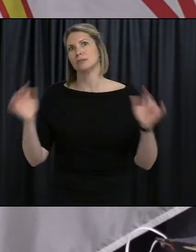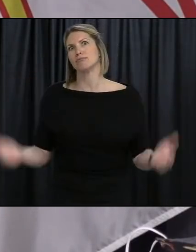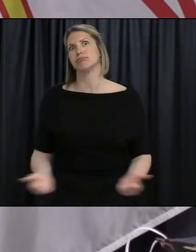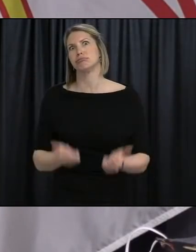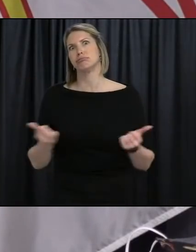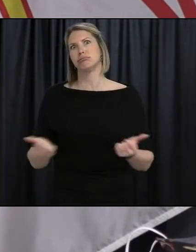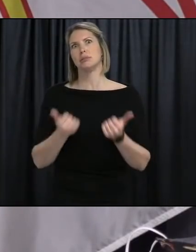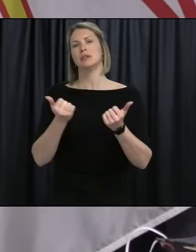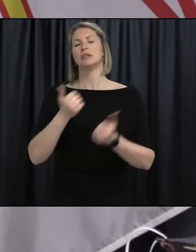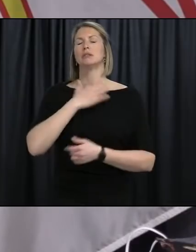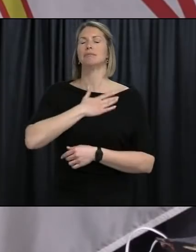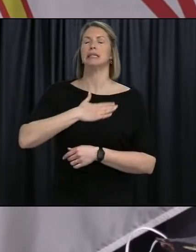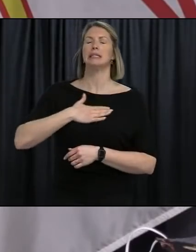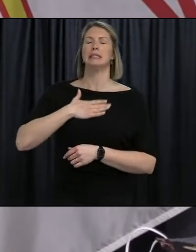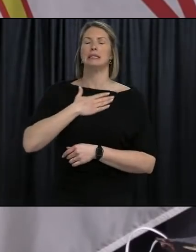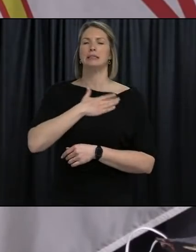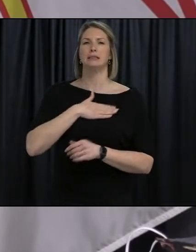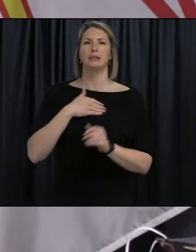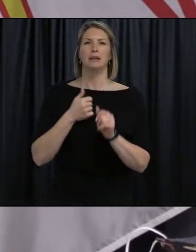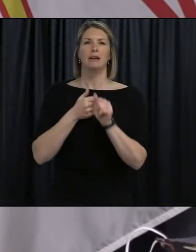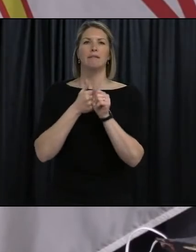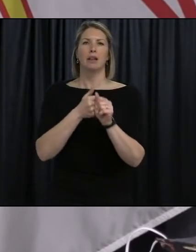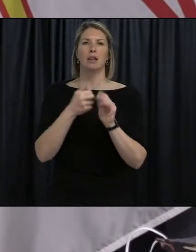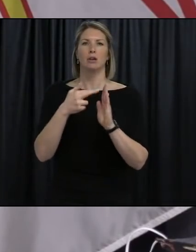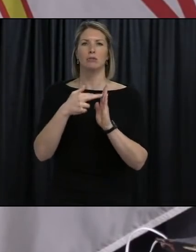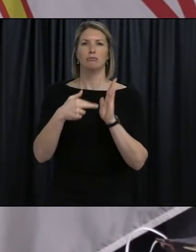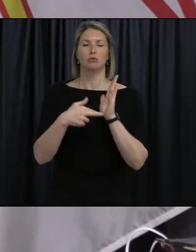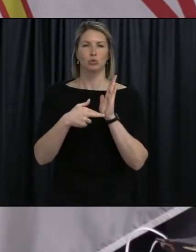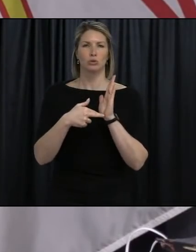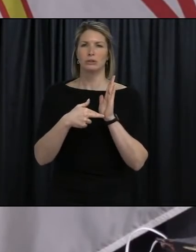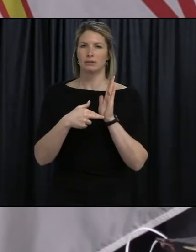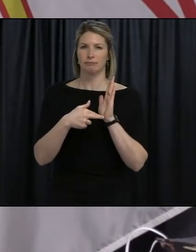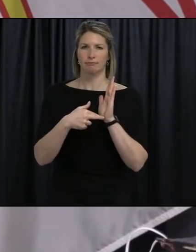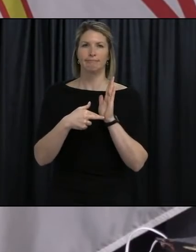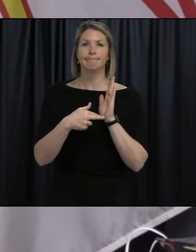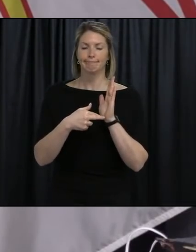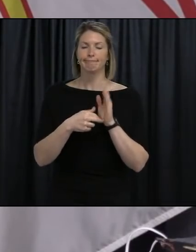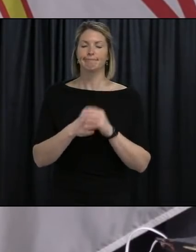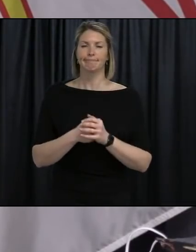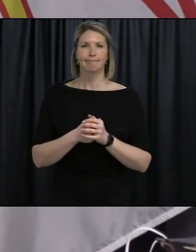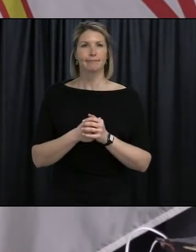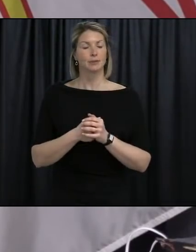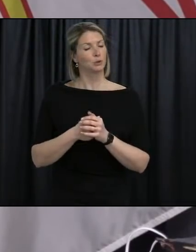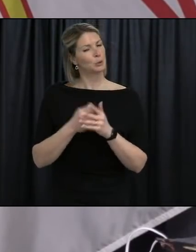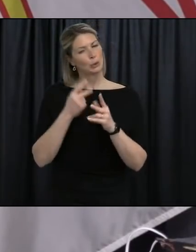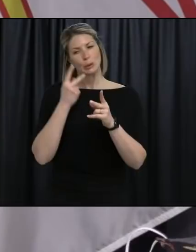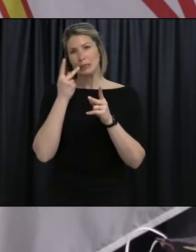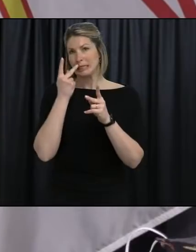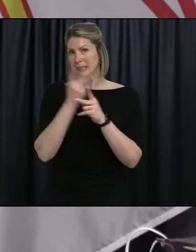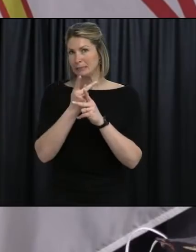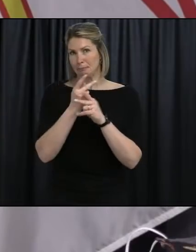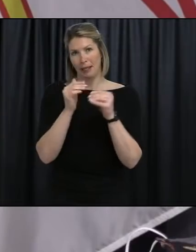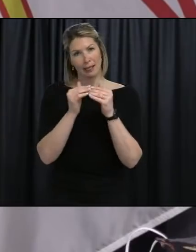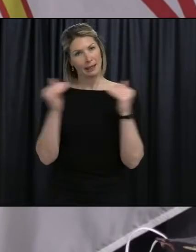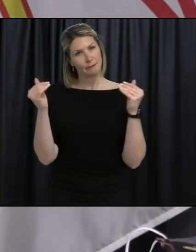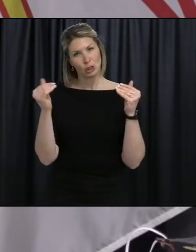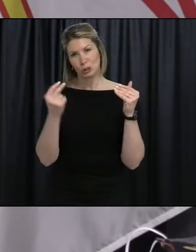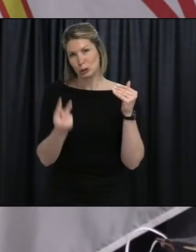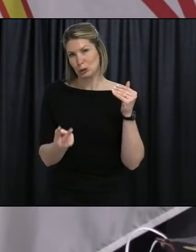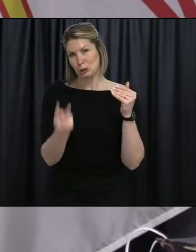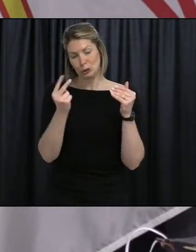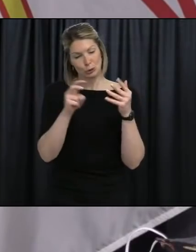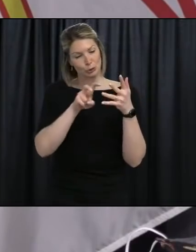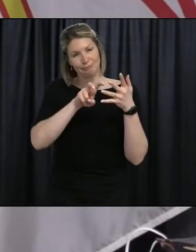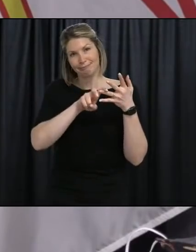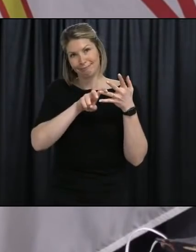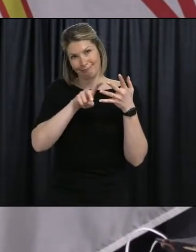please continue to follow the public health guidelines. It will help us stay at this alert level. And I would like to,